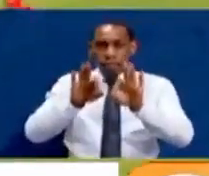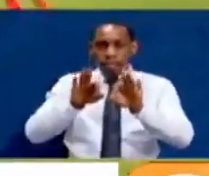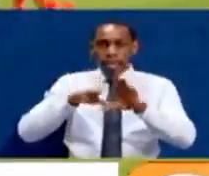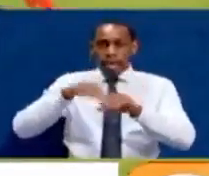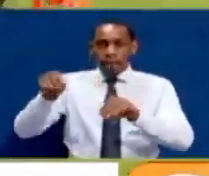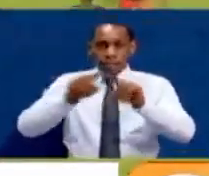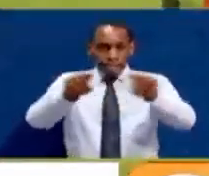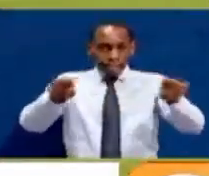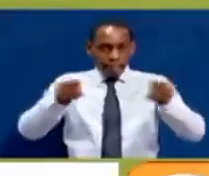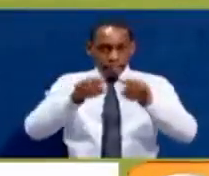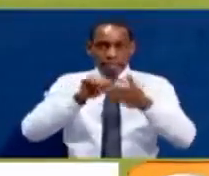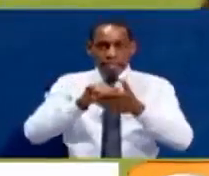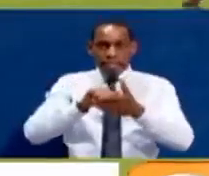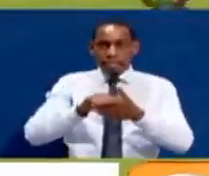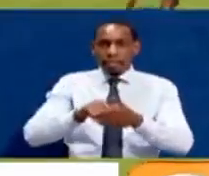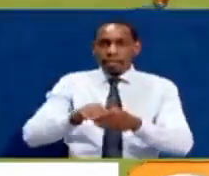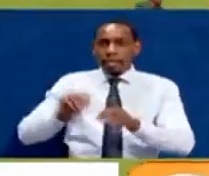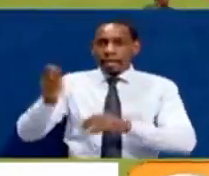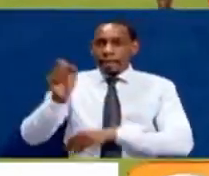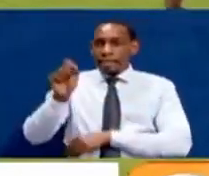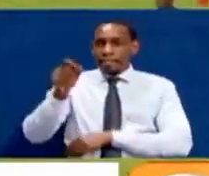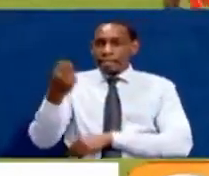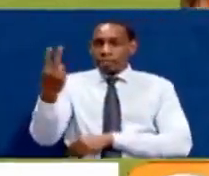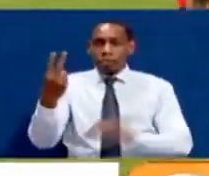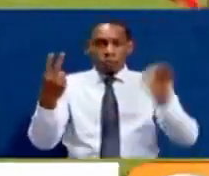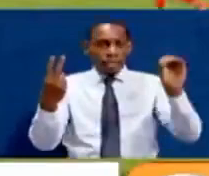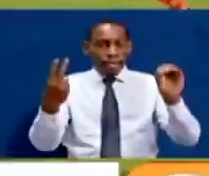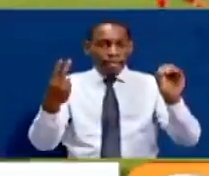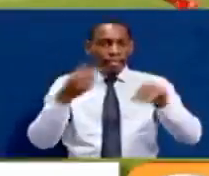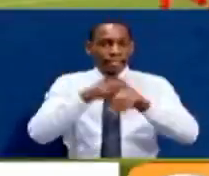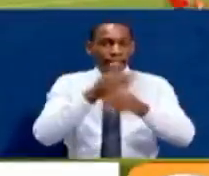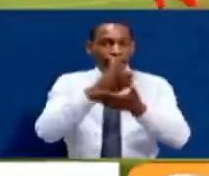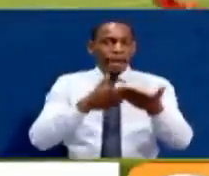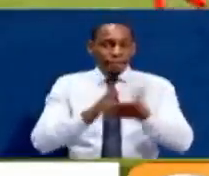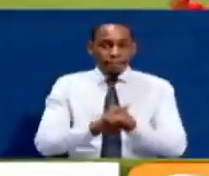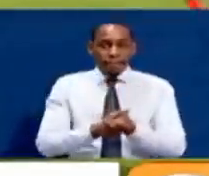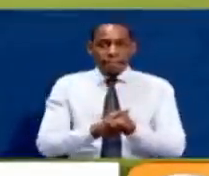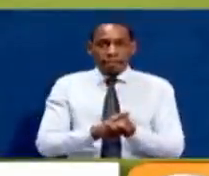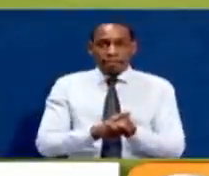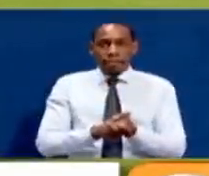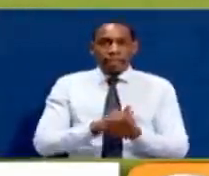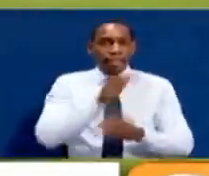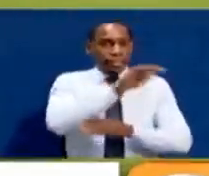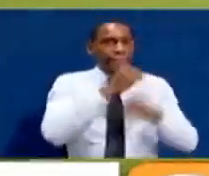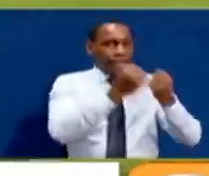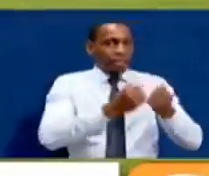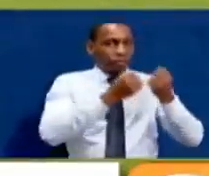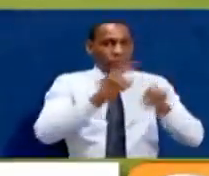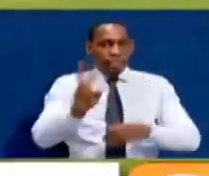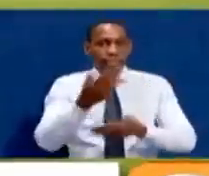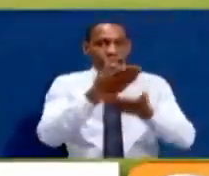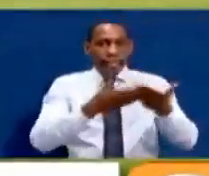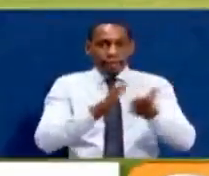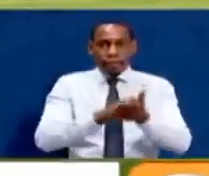from outside the area to put Francis Kimanzi's charges 2-0 at the halftime break. Zambia were much stronger after the restart,